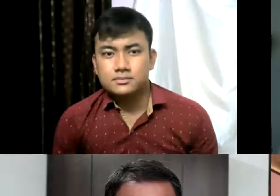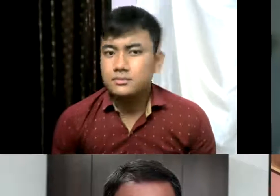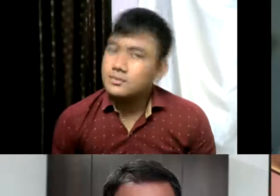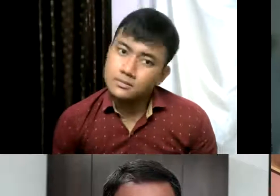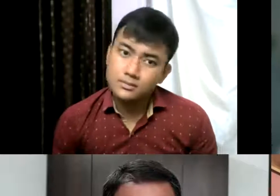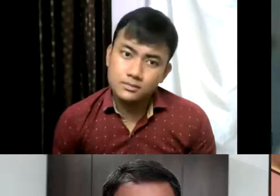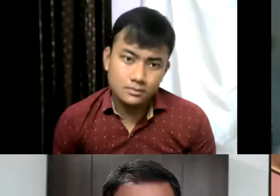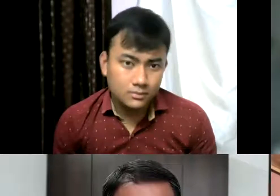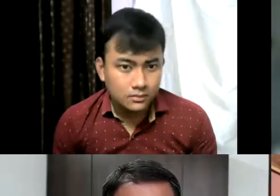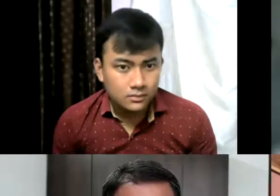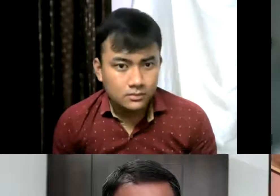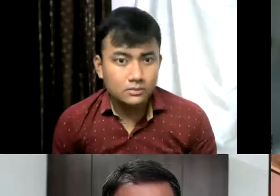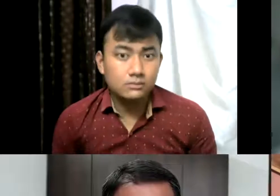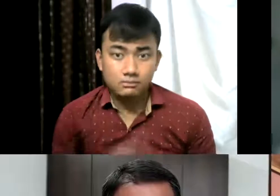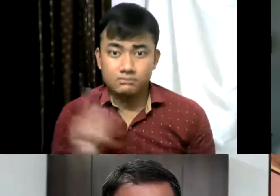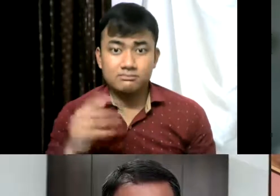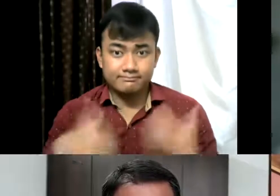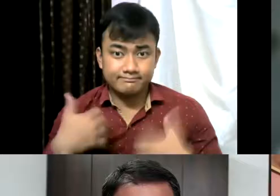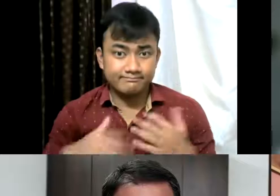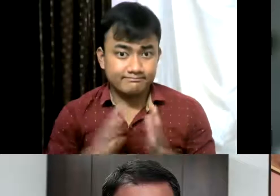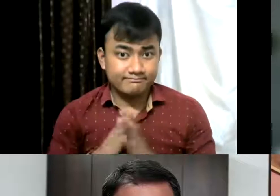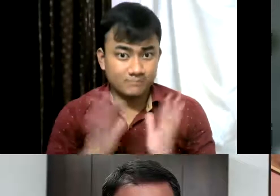Yeah. It's very interesting because